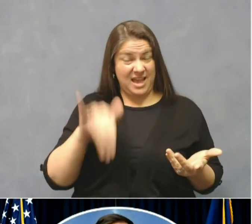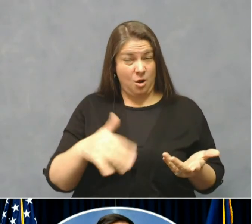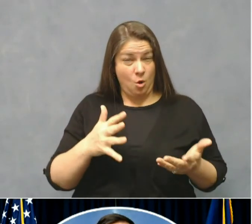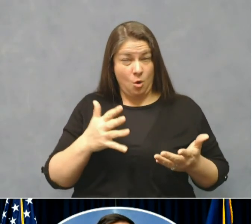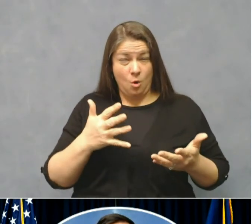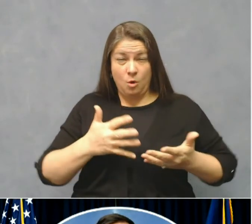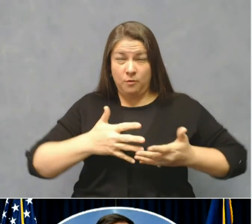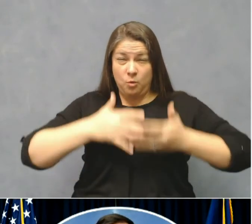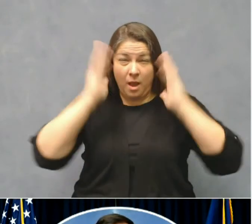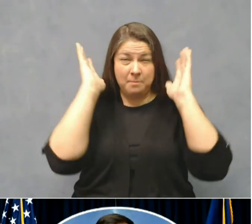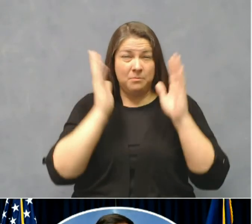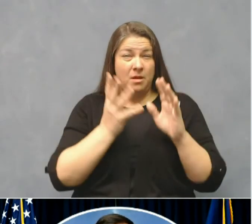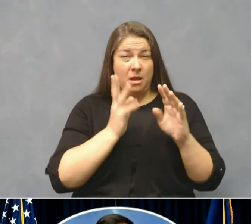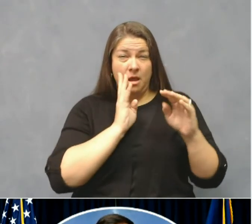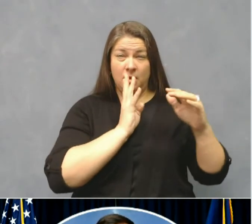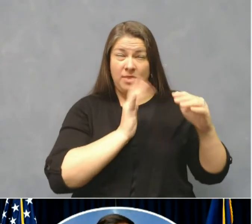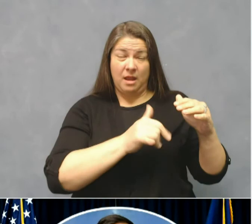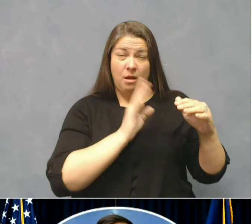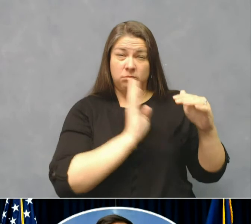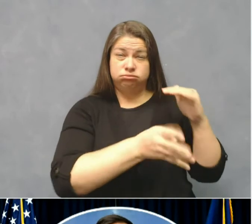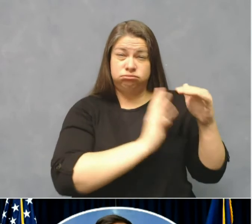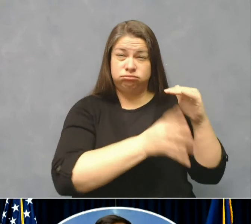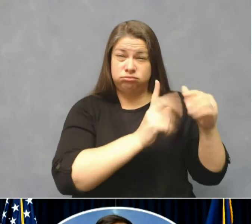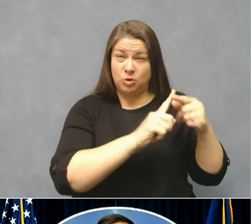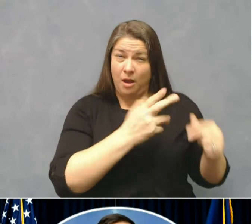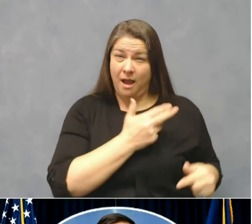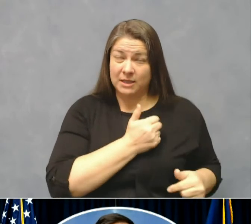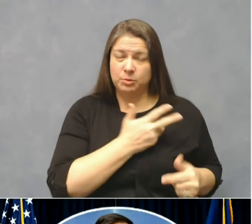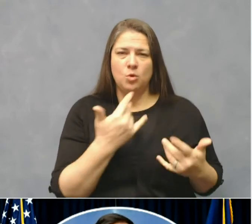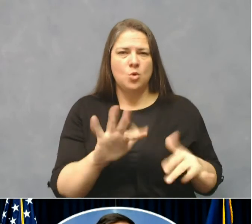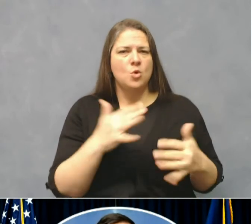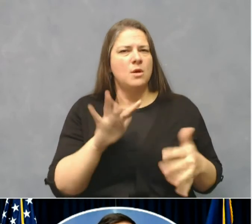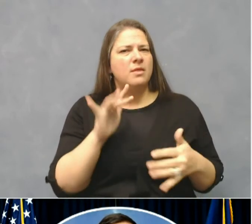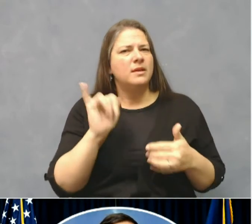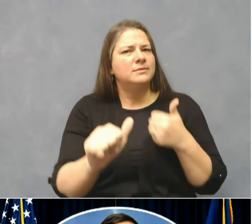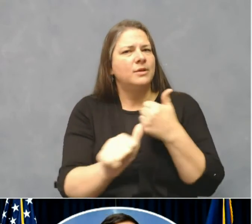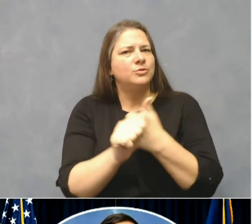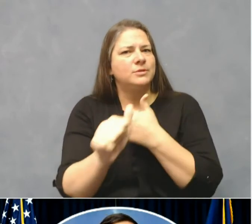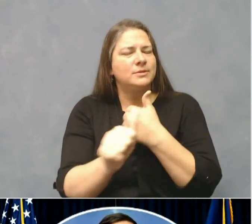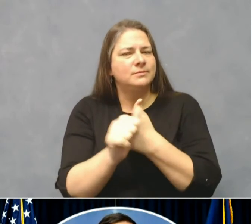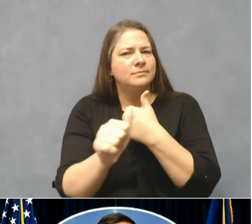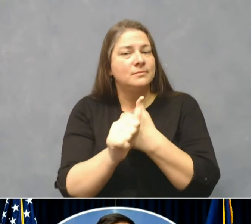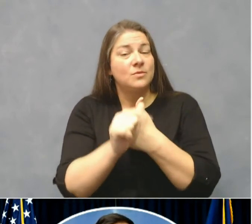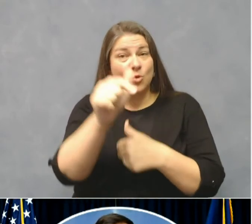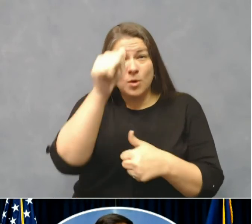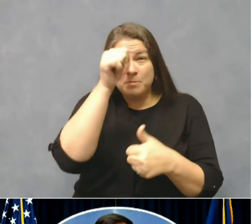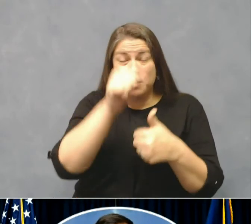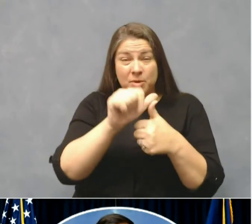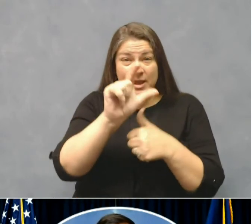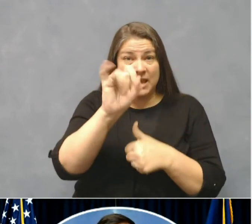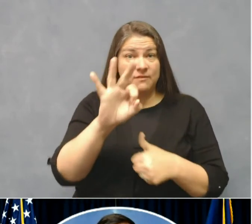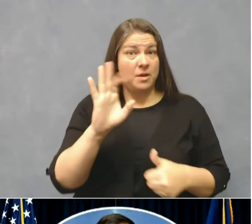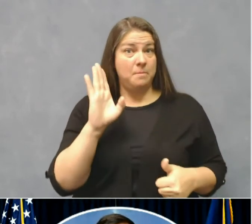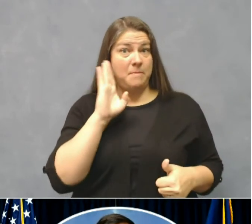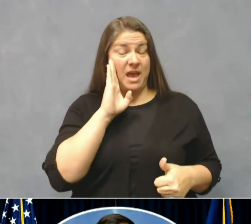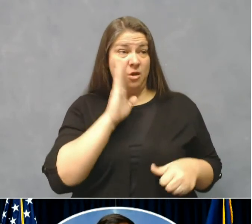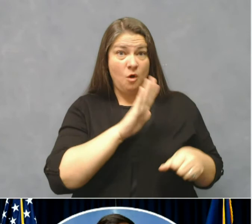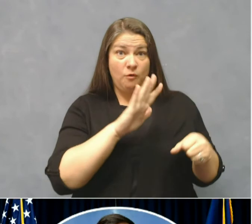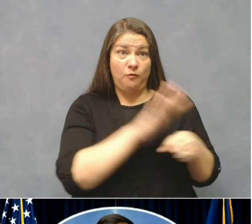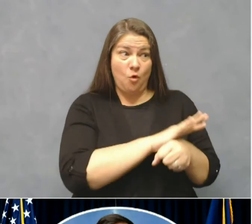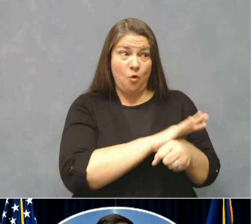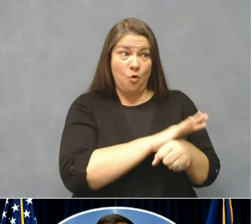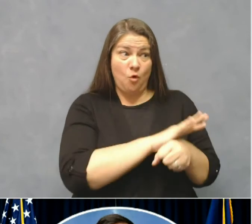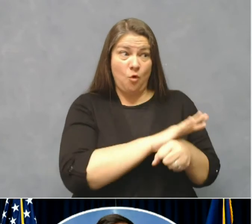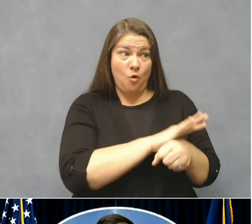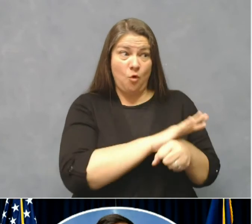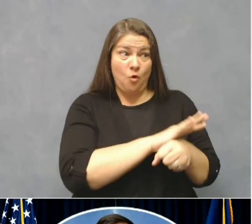not just those that get COVID. Remember, if we fill up all our beds, that person who comes in with a heart attack